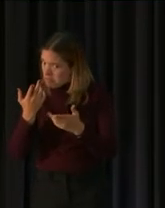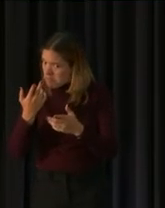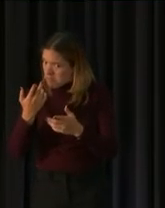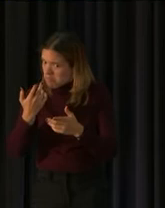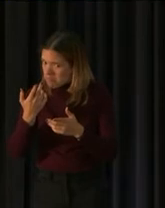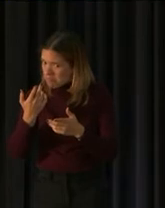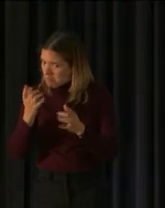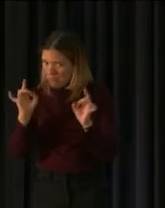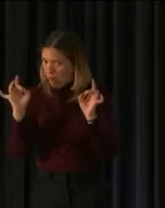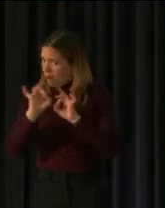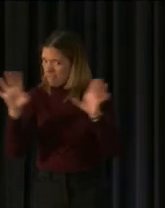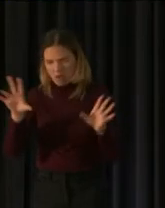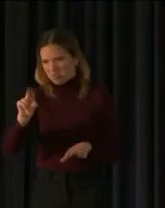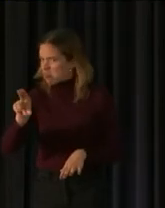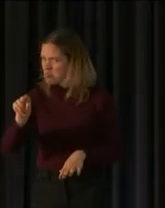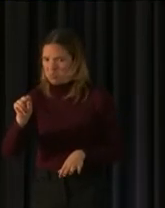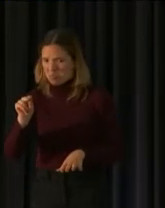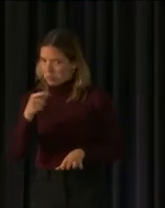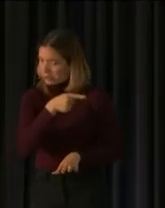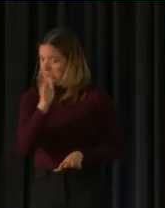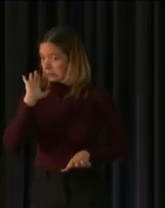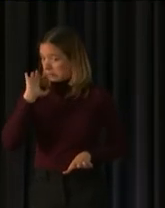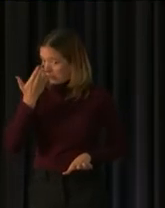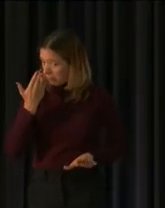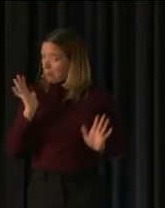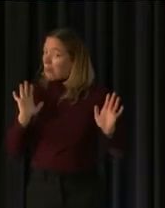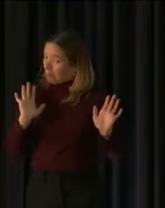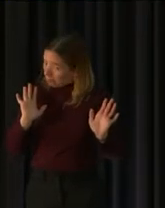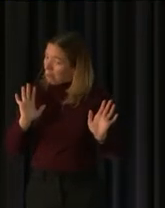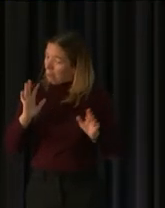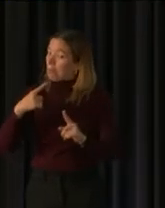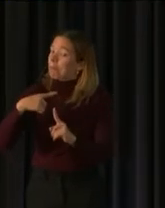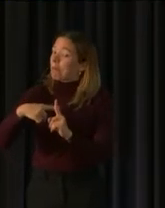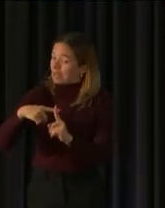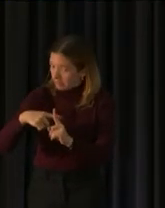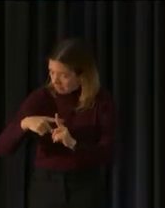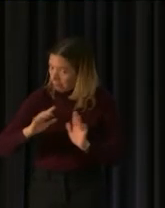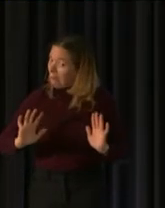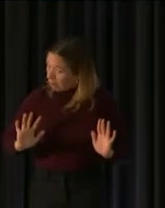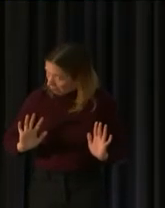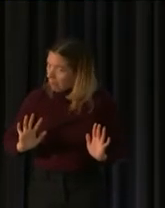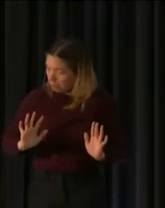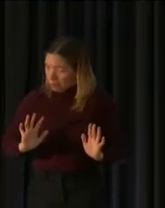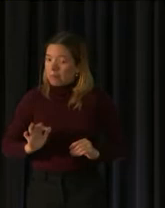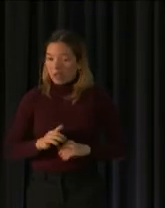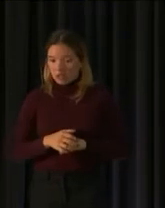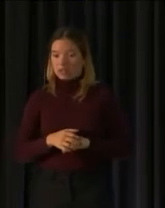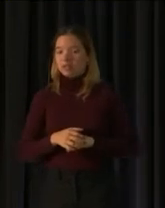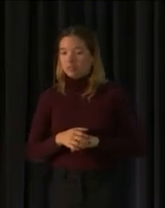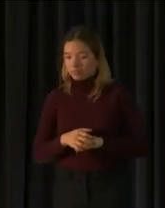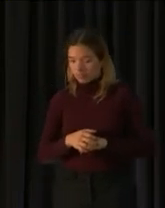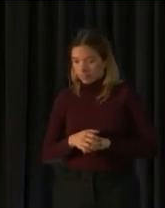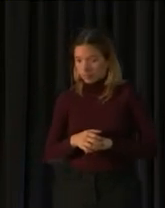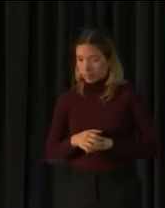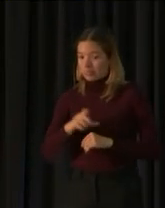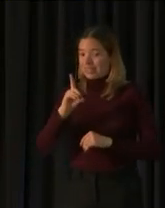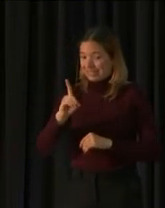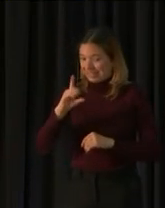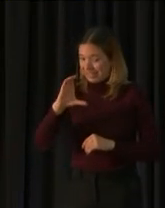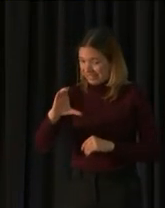saw last year as we went indoors and temperatures got cooler. And the CDC has also reflected a